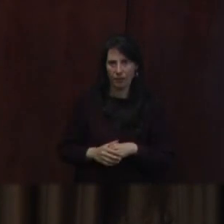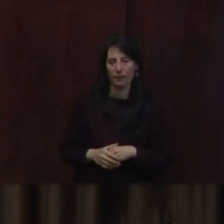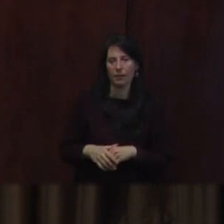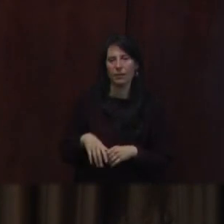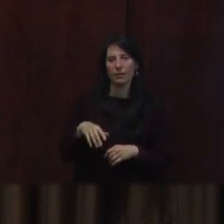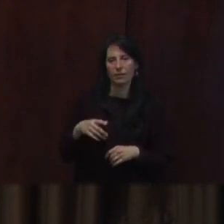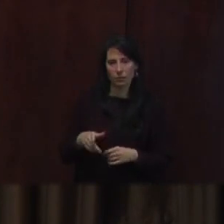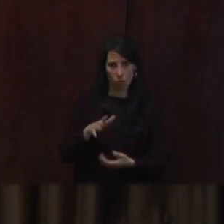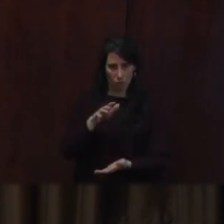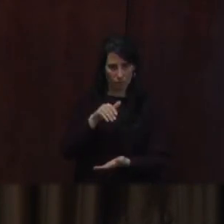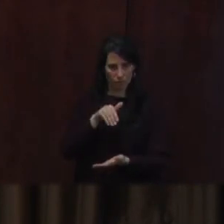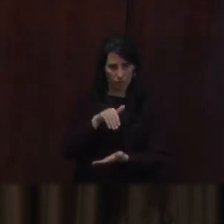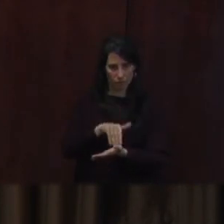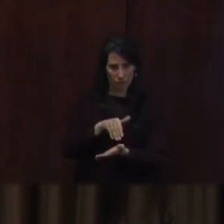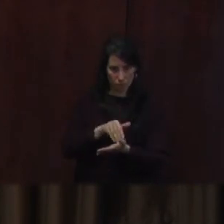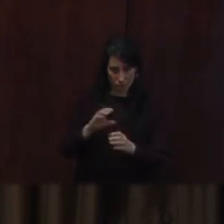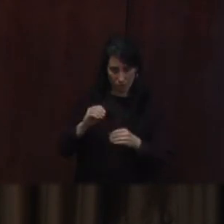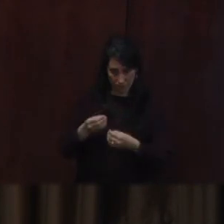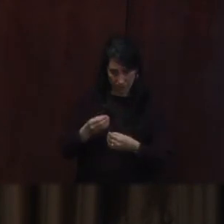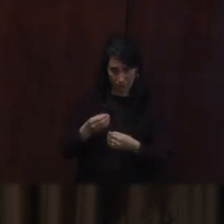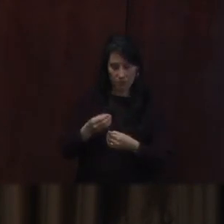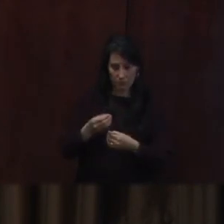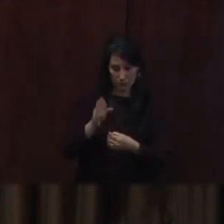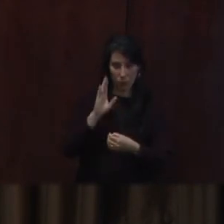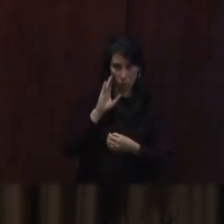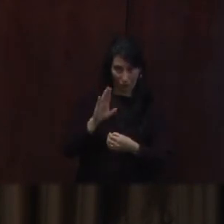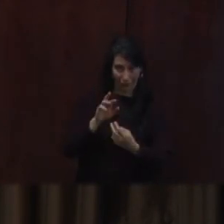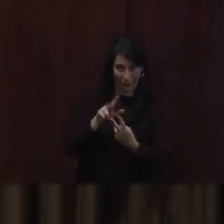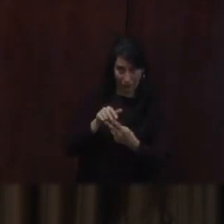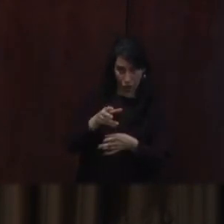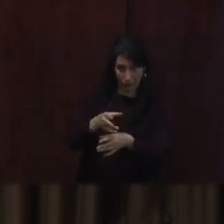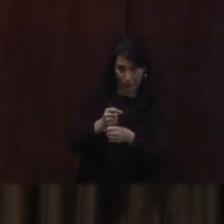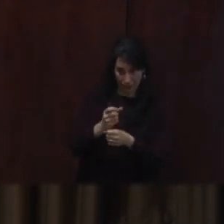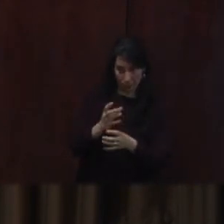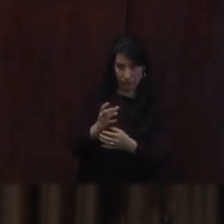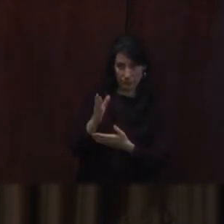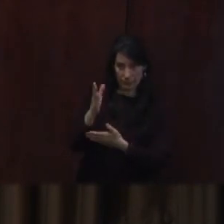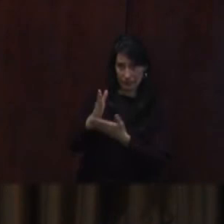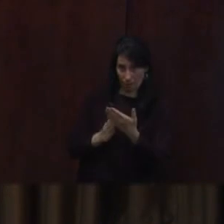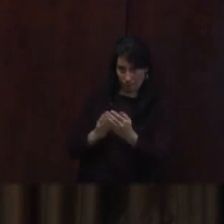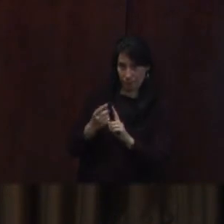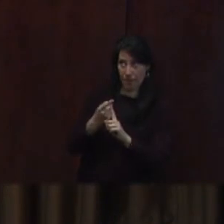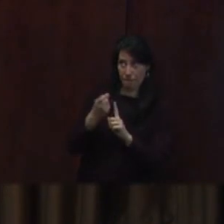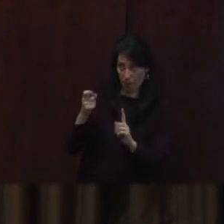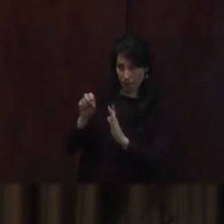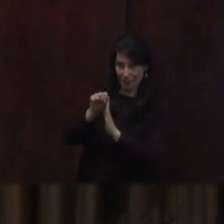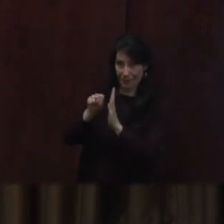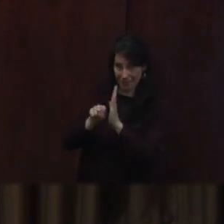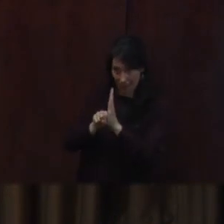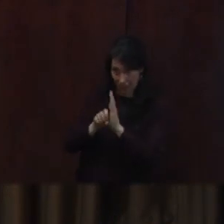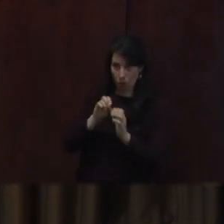transfers of small doses, small amounts, or getting a small allocation straight from the state.